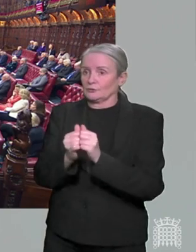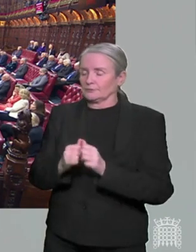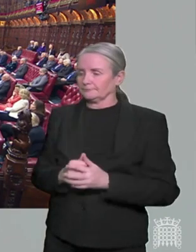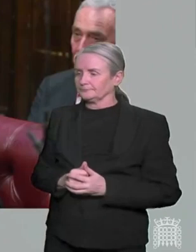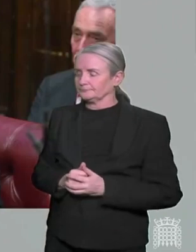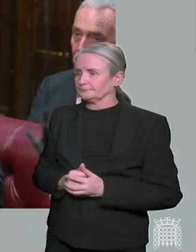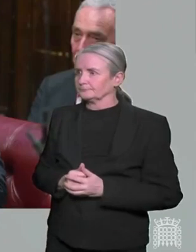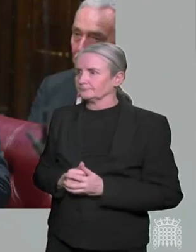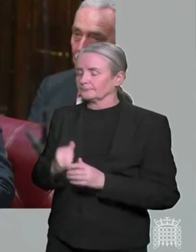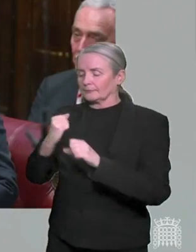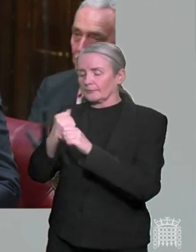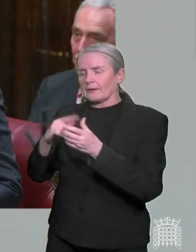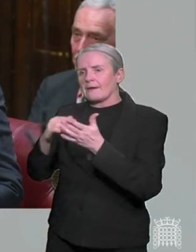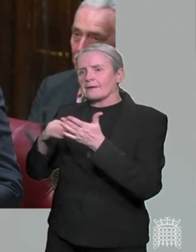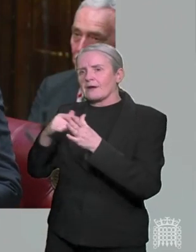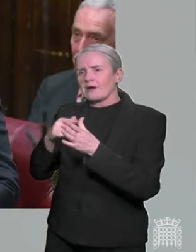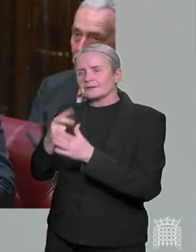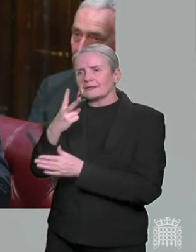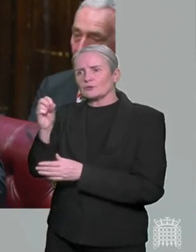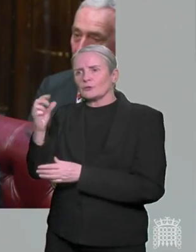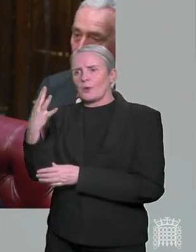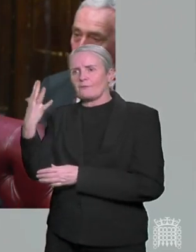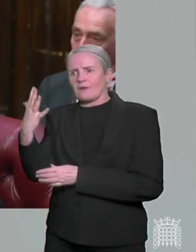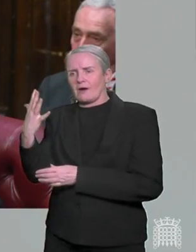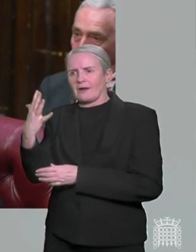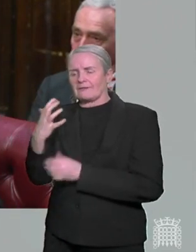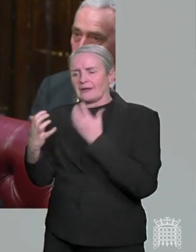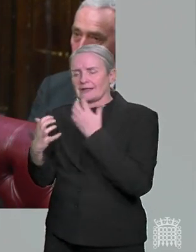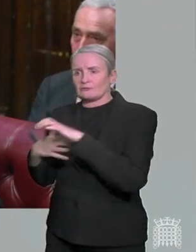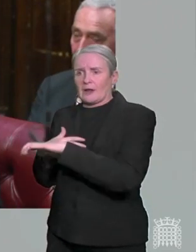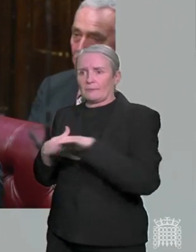in 2005, Hamas was elected